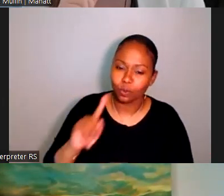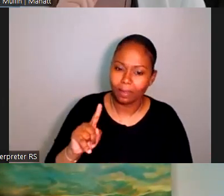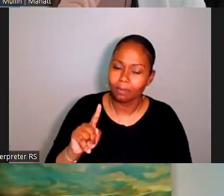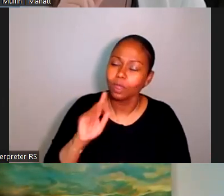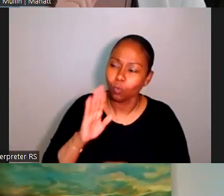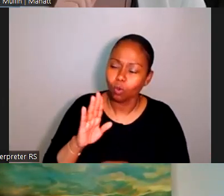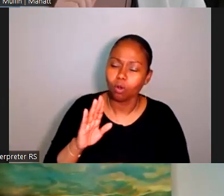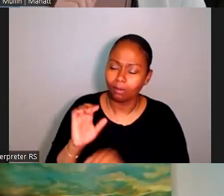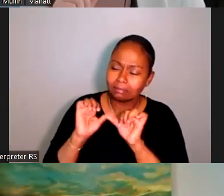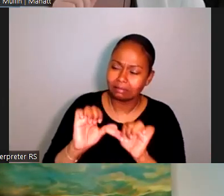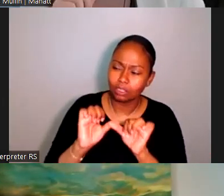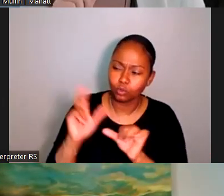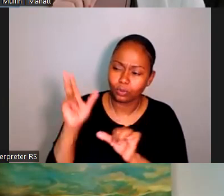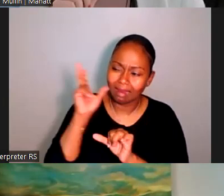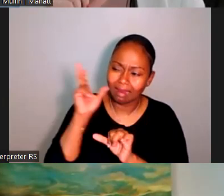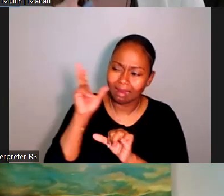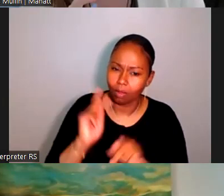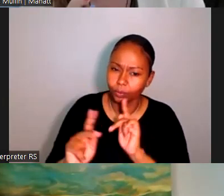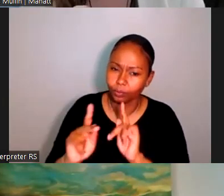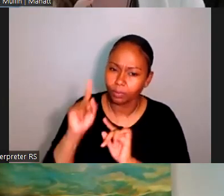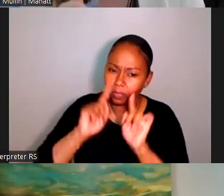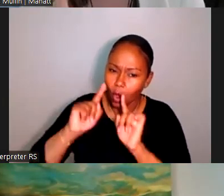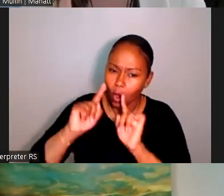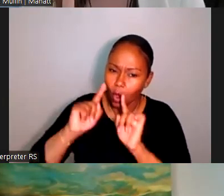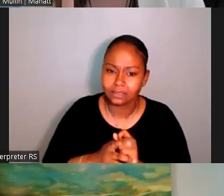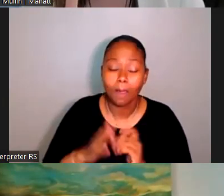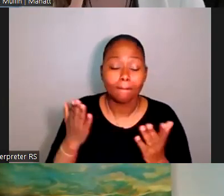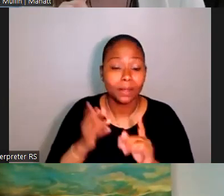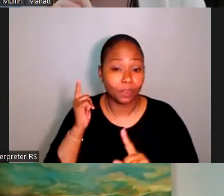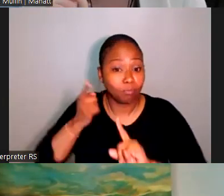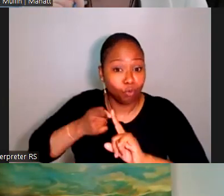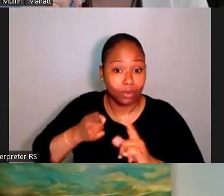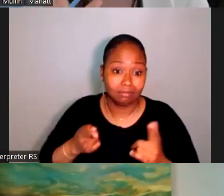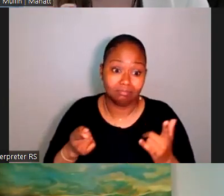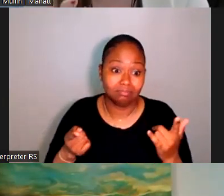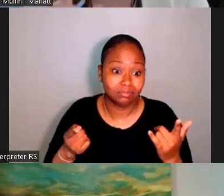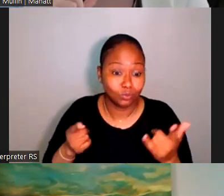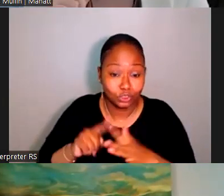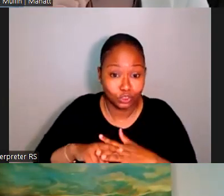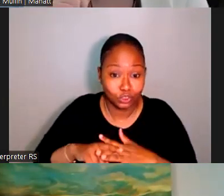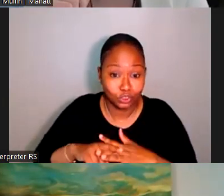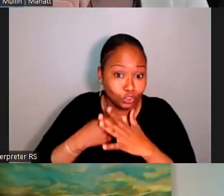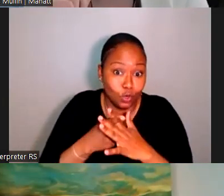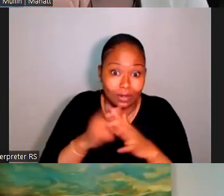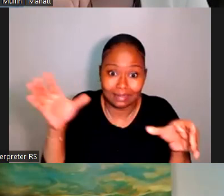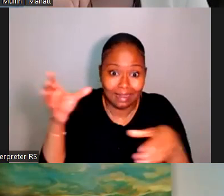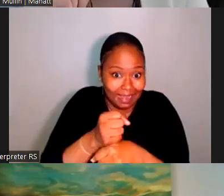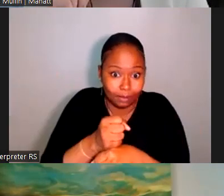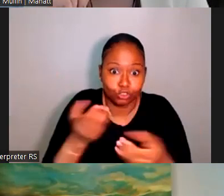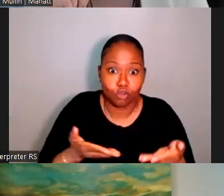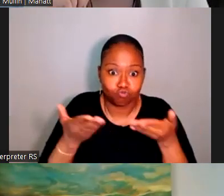think. The intent here was to start to capture a recommendation